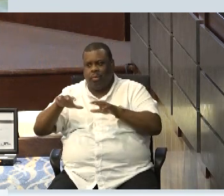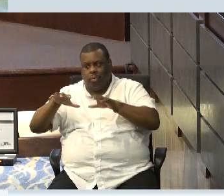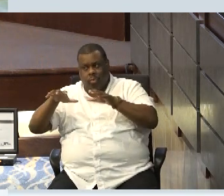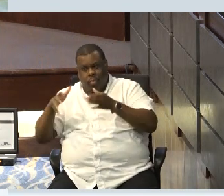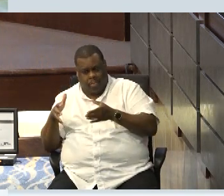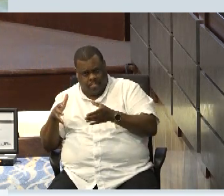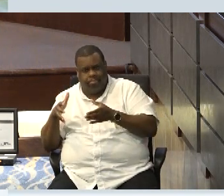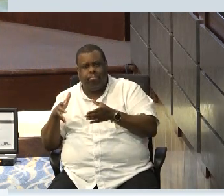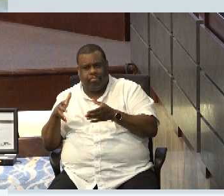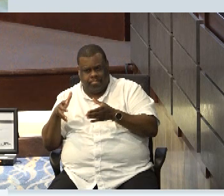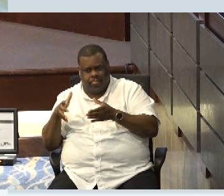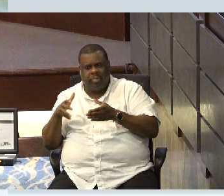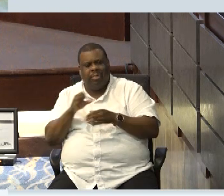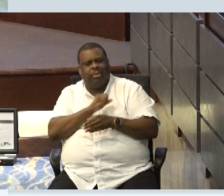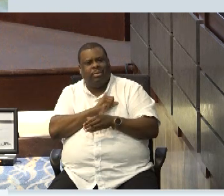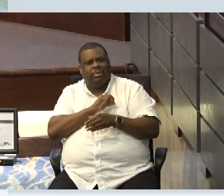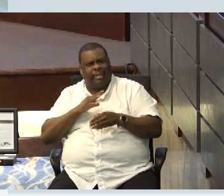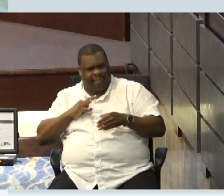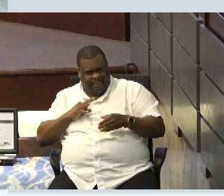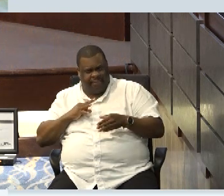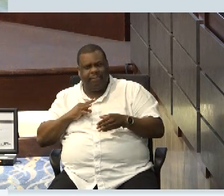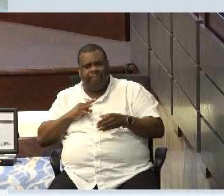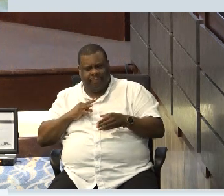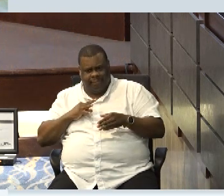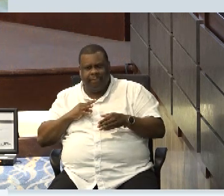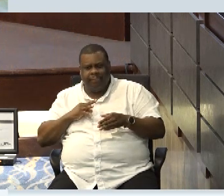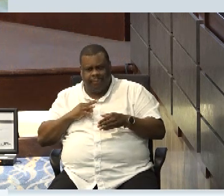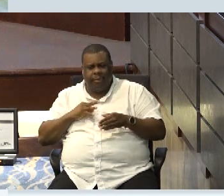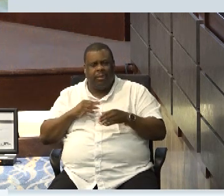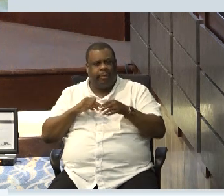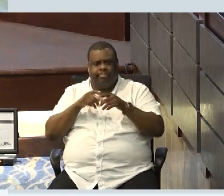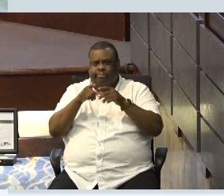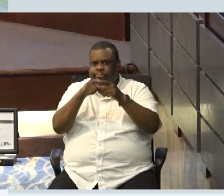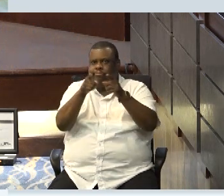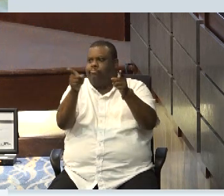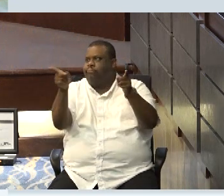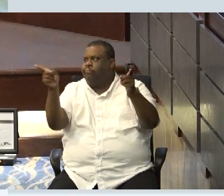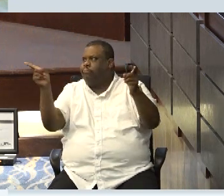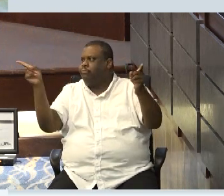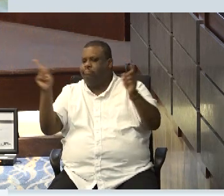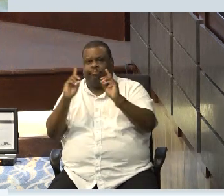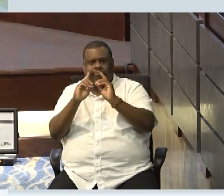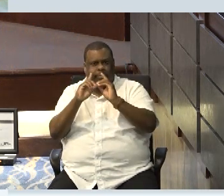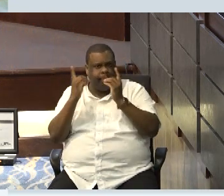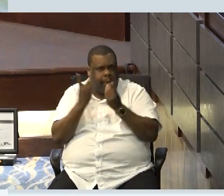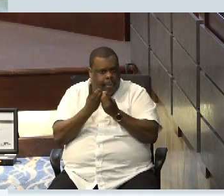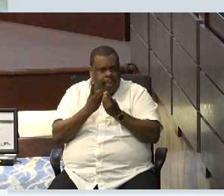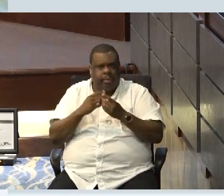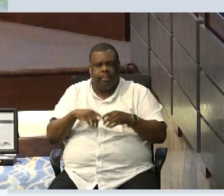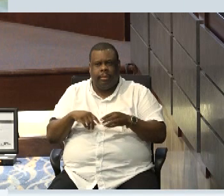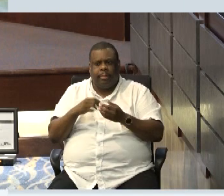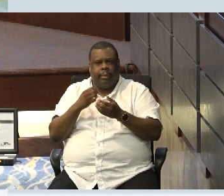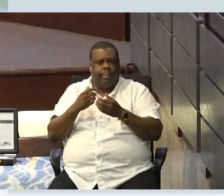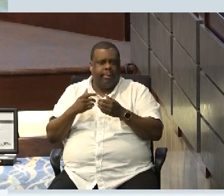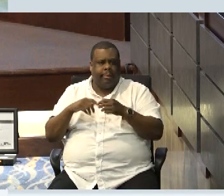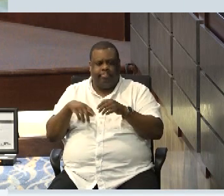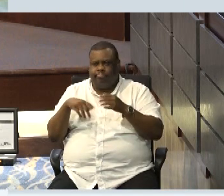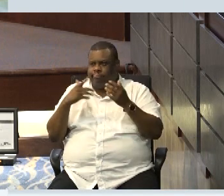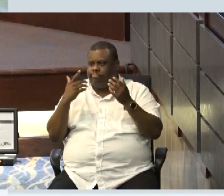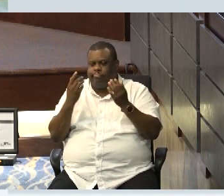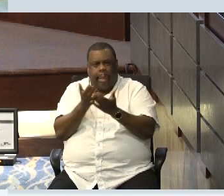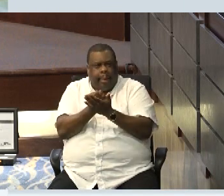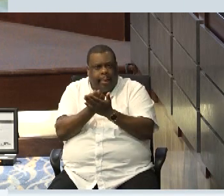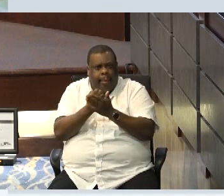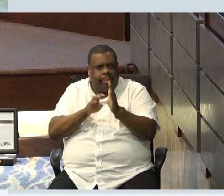of staff leadership from a wide spectrum of departments, including economic development, planning,